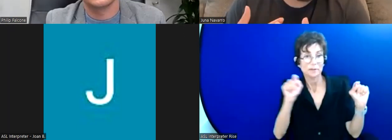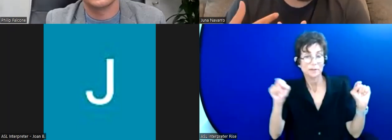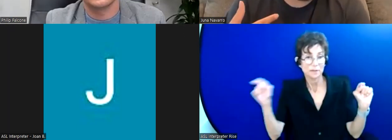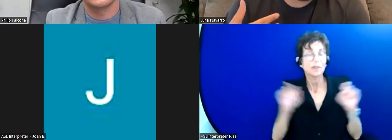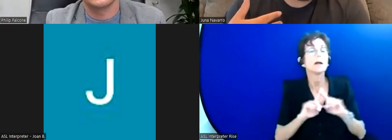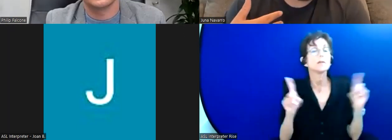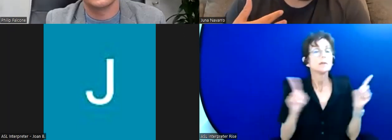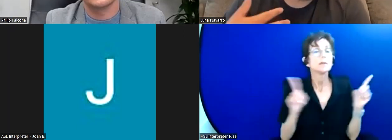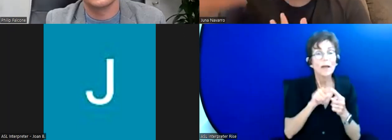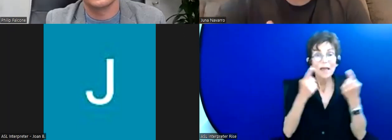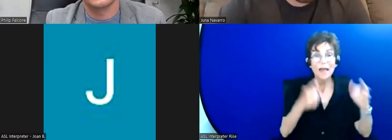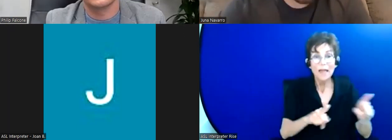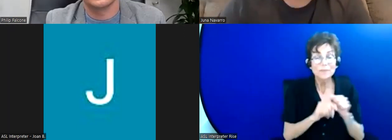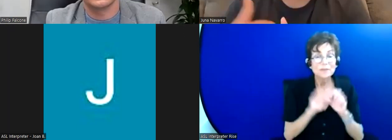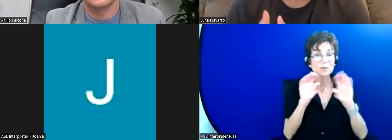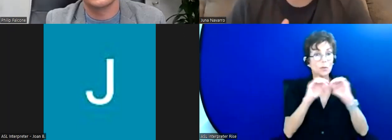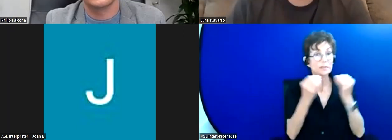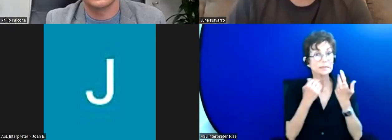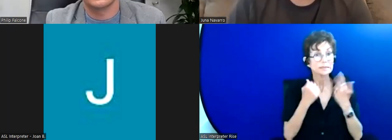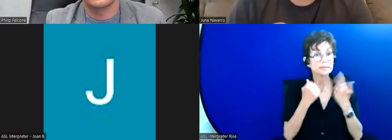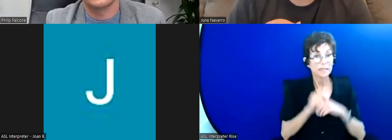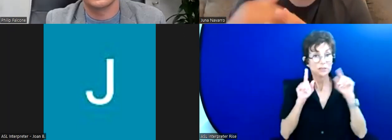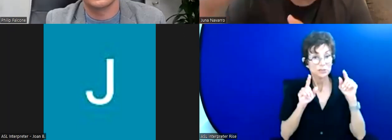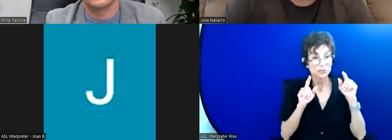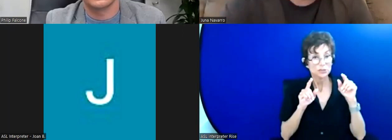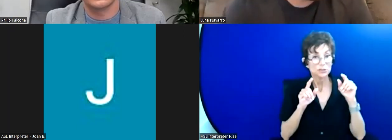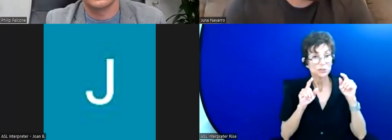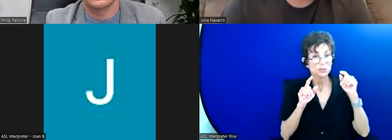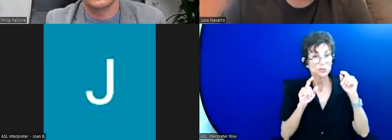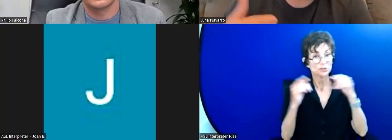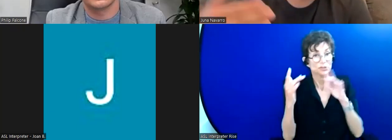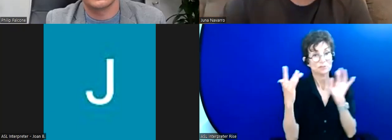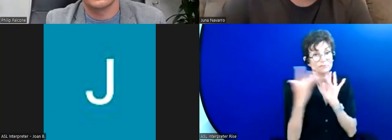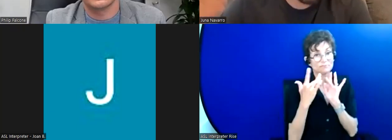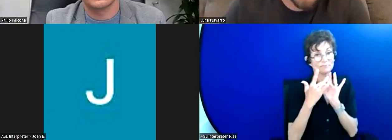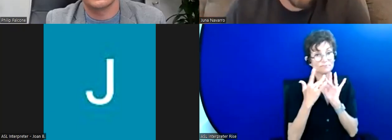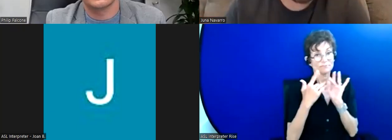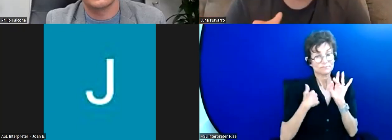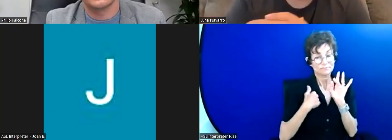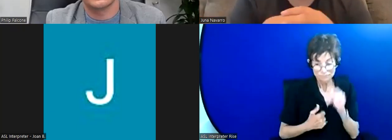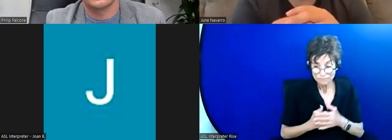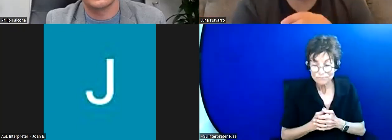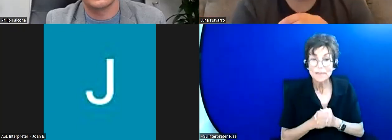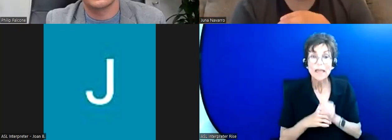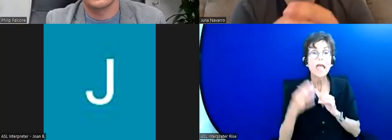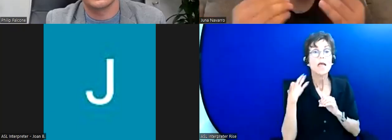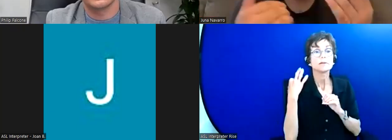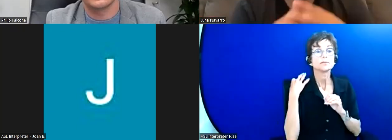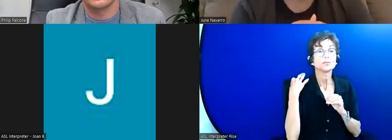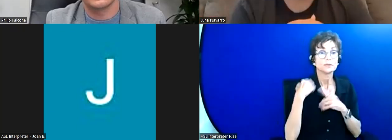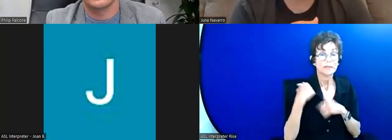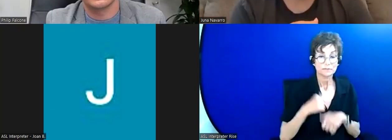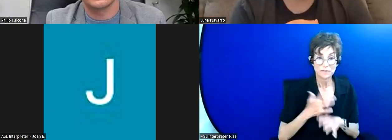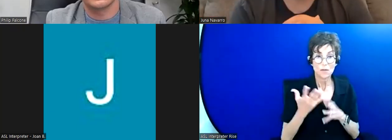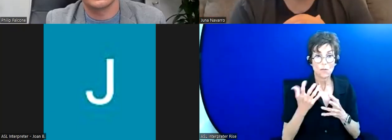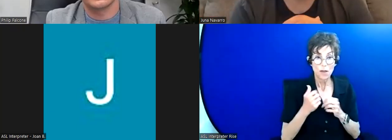organization actually comes up to you as an artist and is actually already choosing you based on your previous work, the best